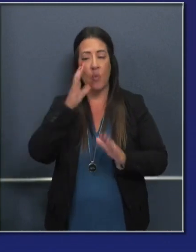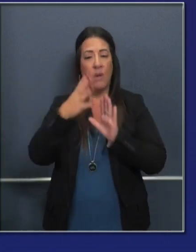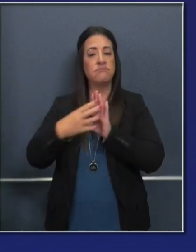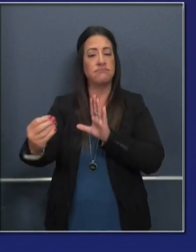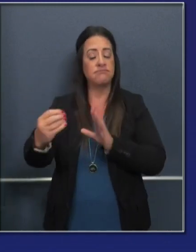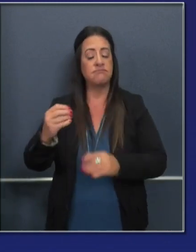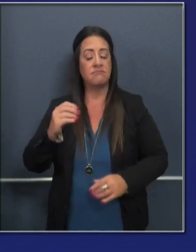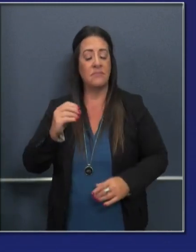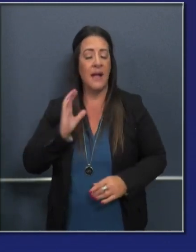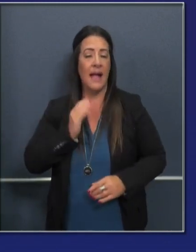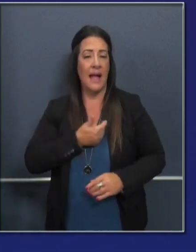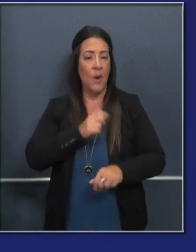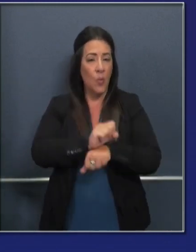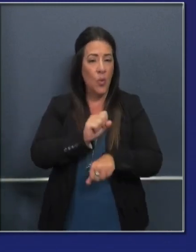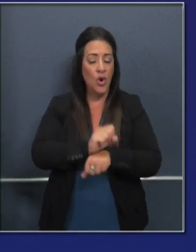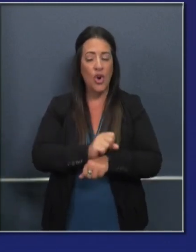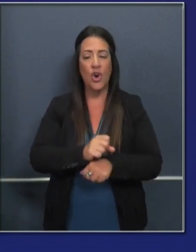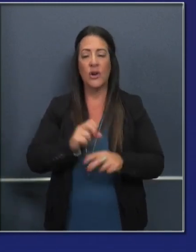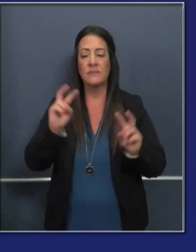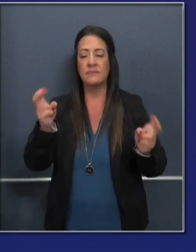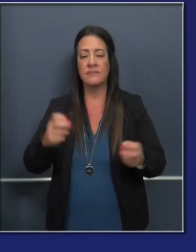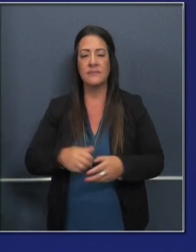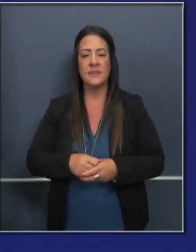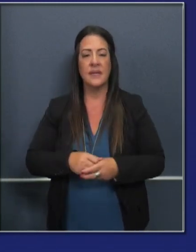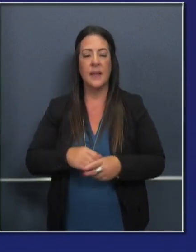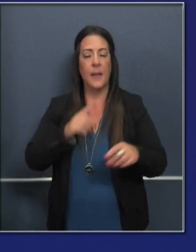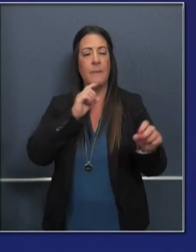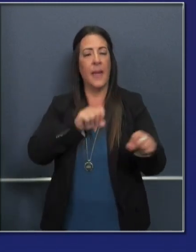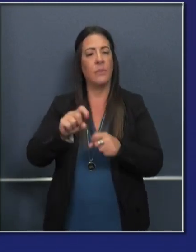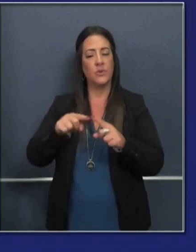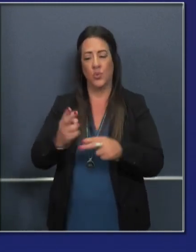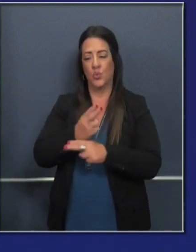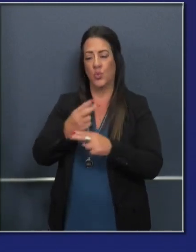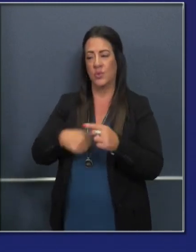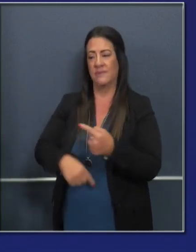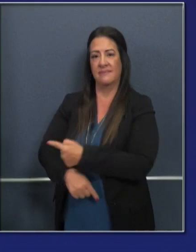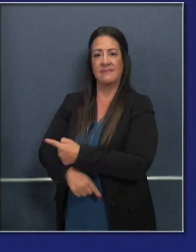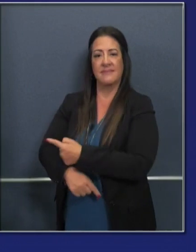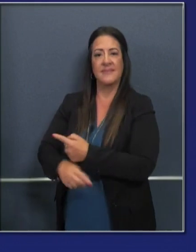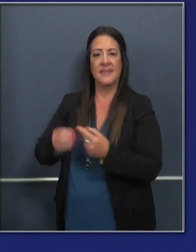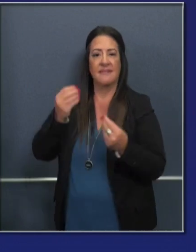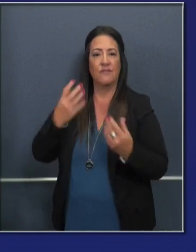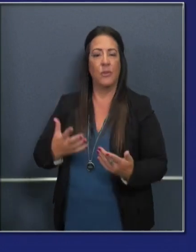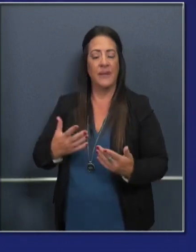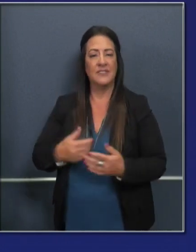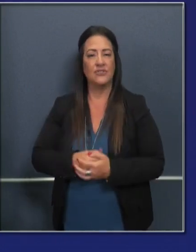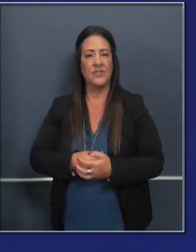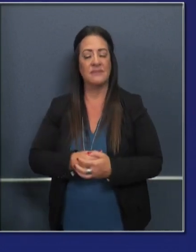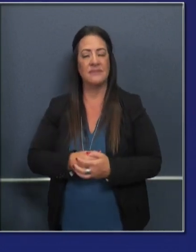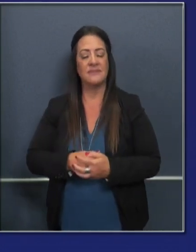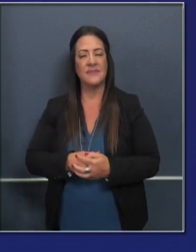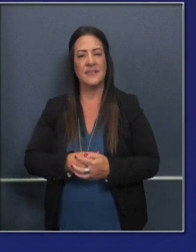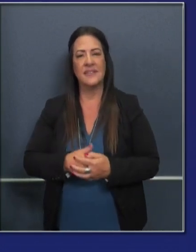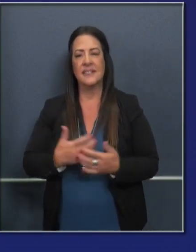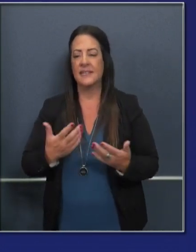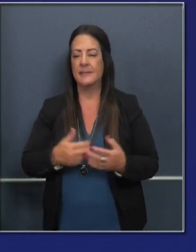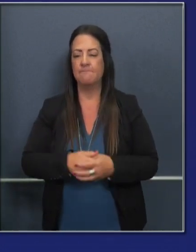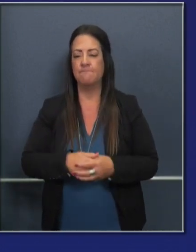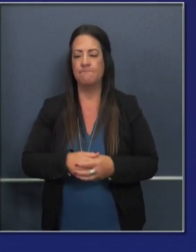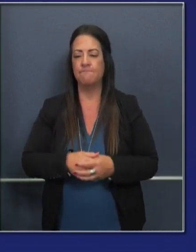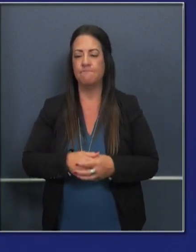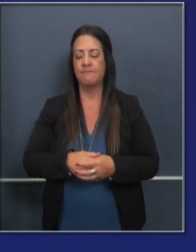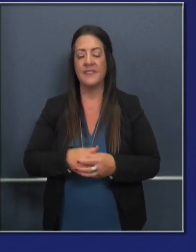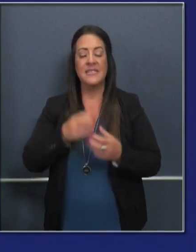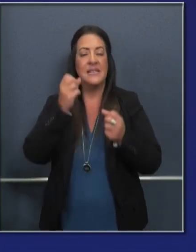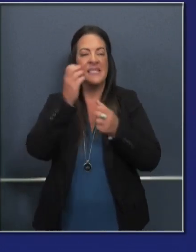these lines with this machine-readable data. And we look at this as a playground of sorts for those